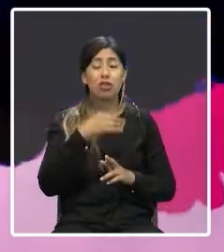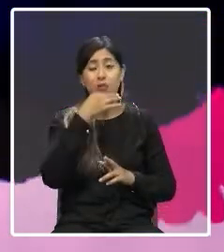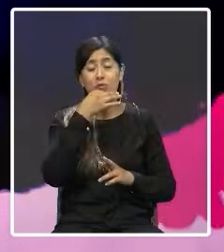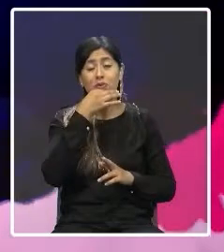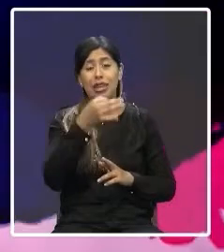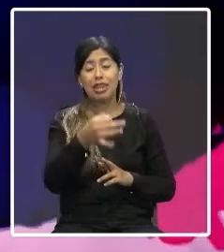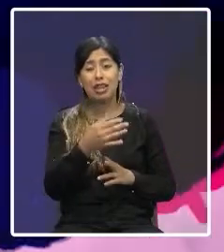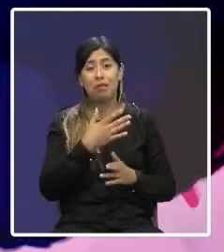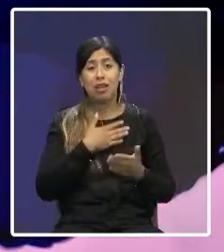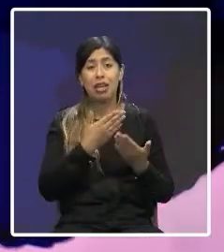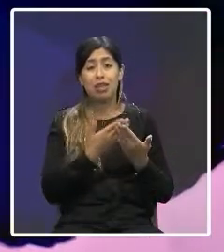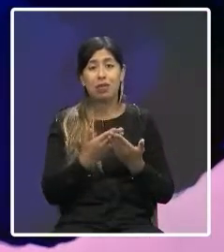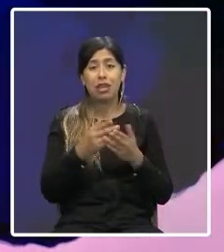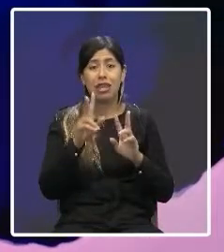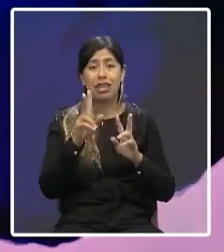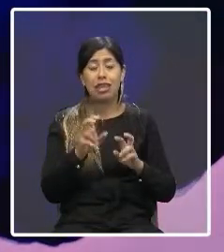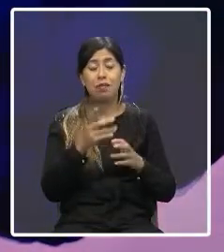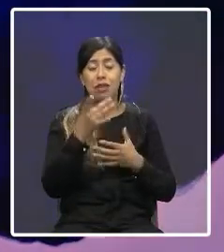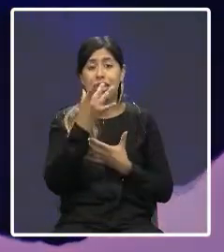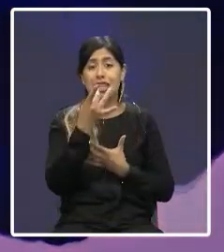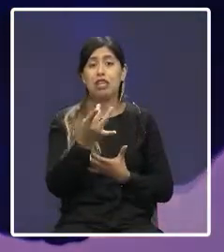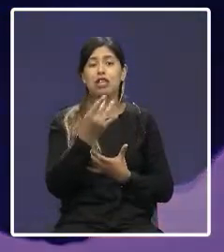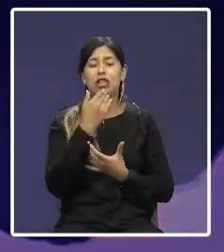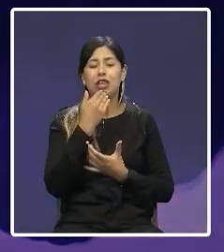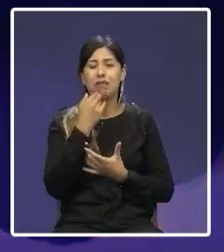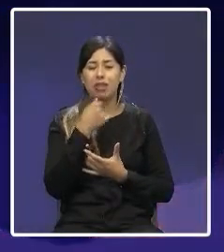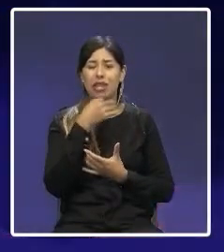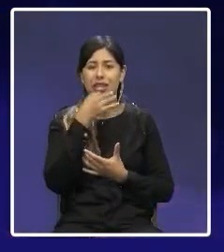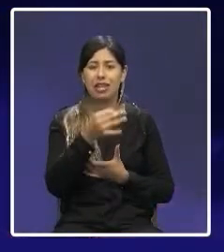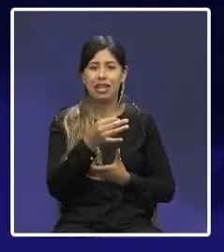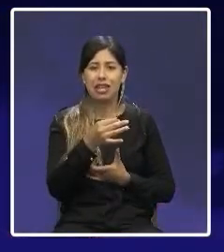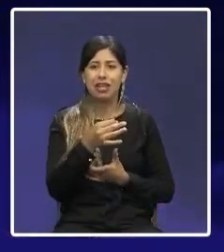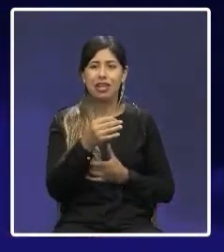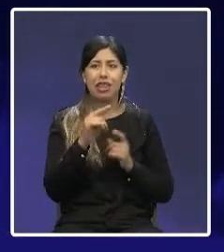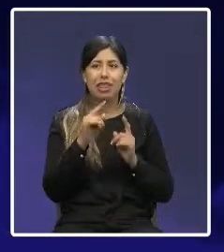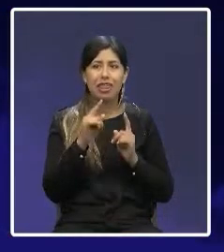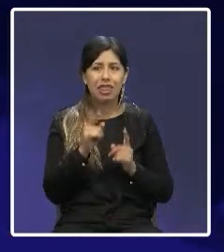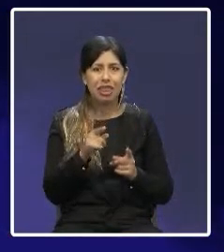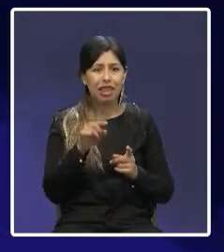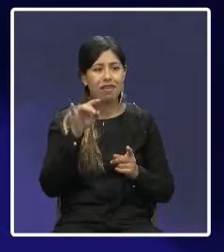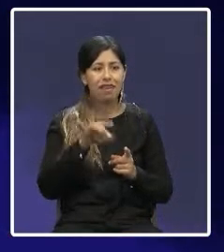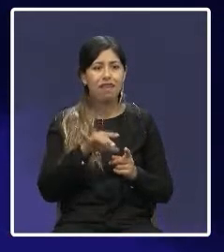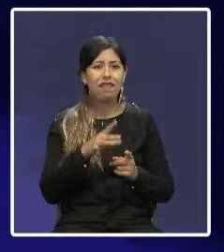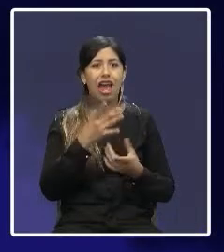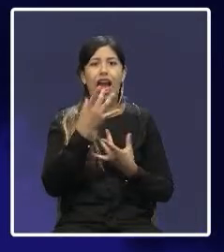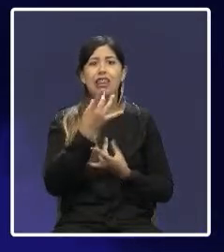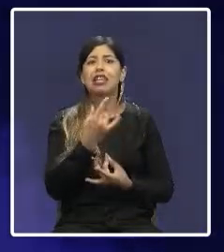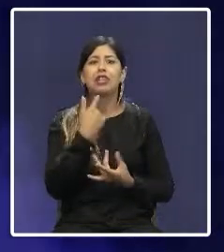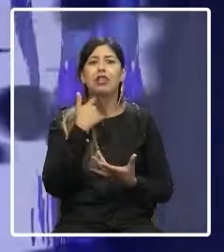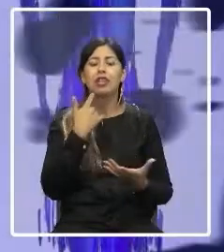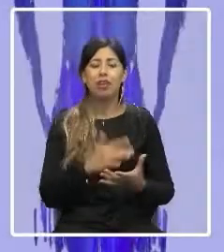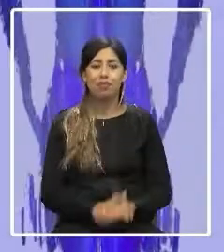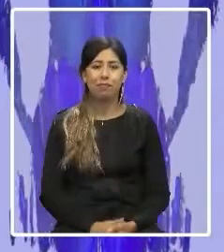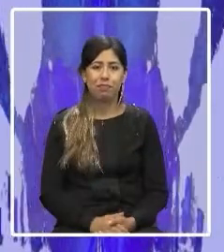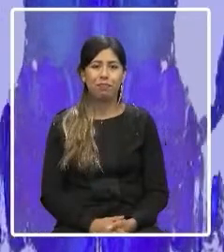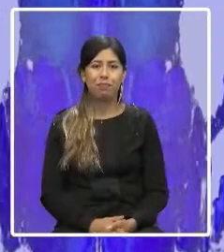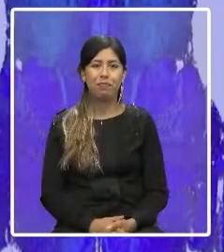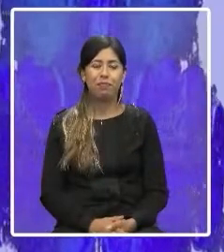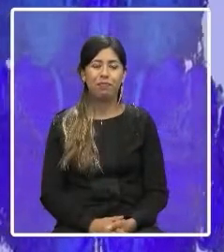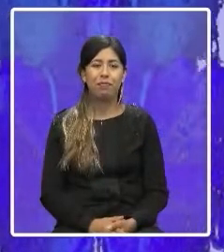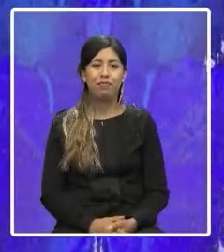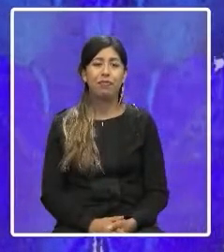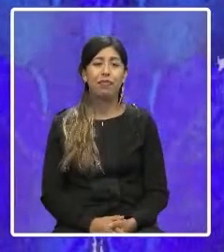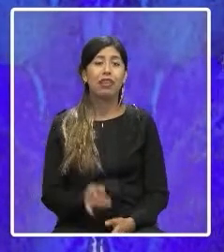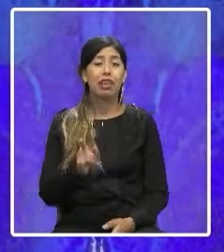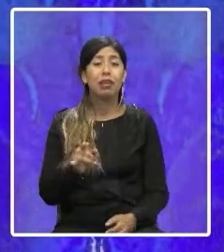have a definition of what it is to be addicted in the first place. And the particular definition that I use is actually a one